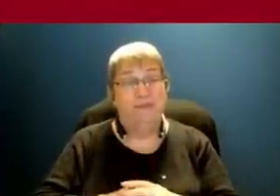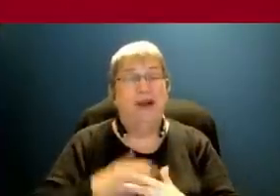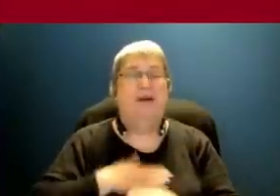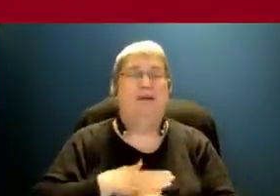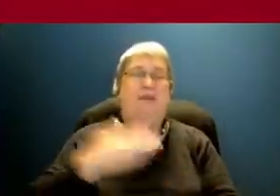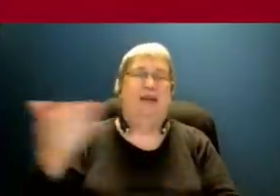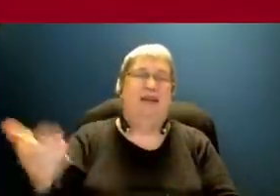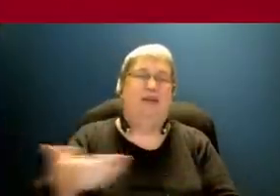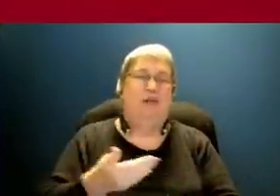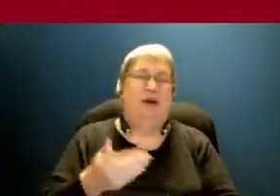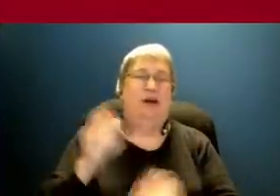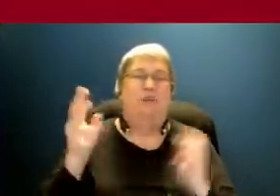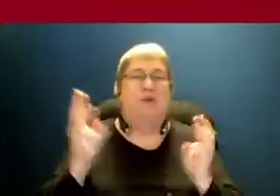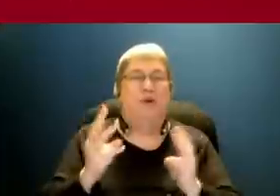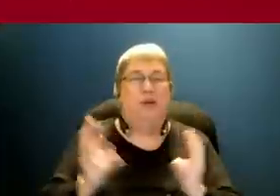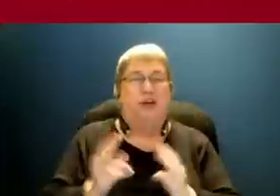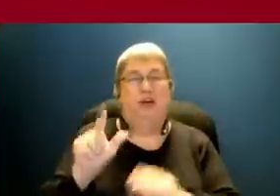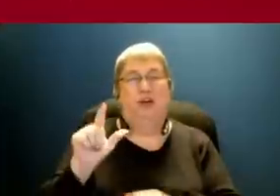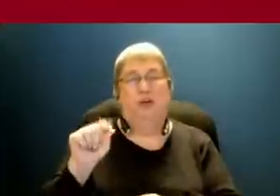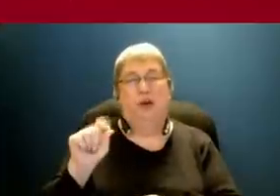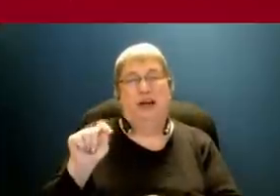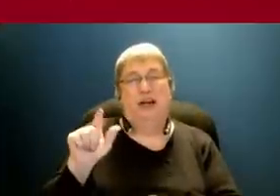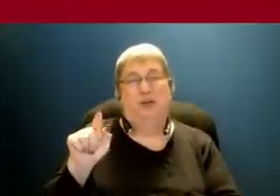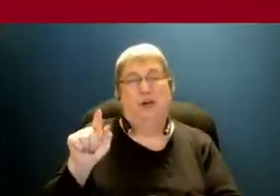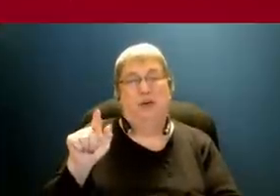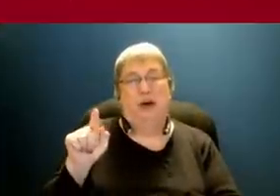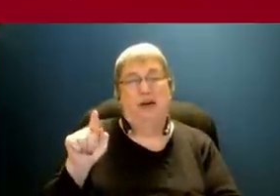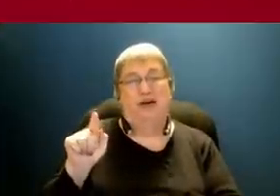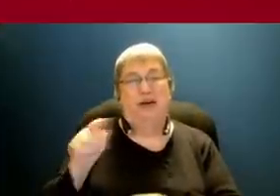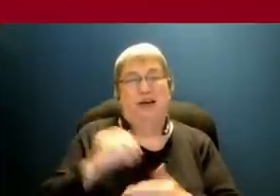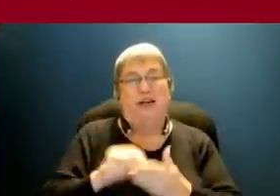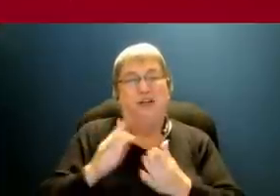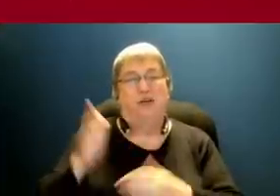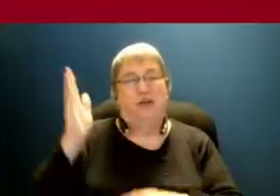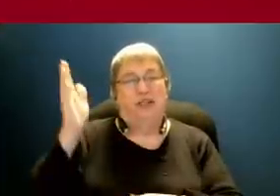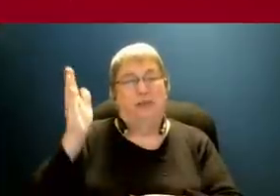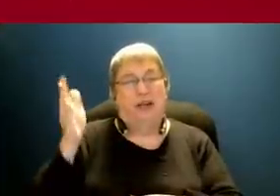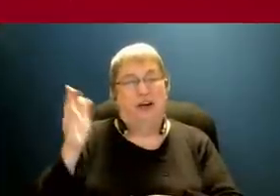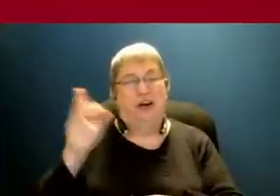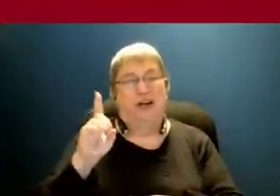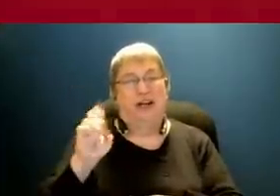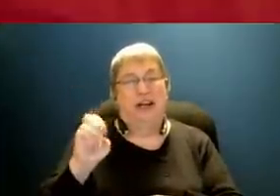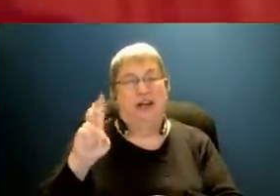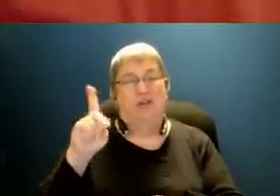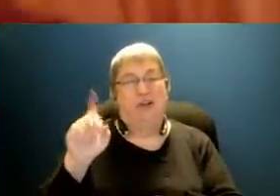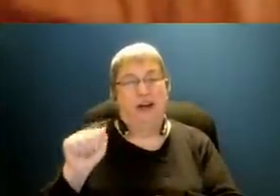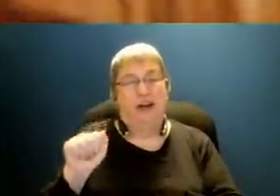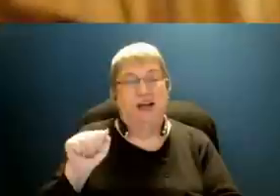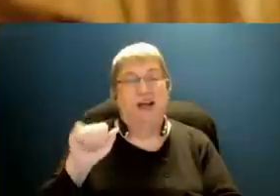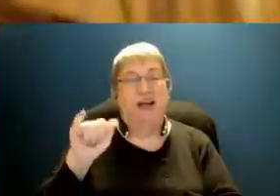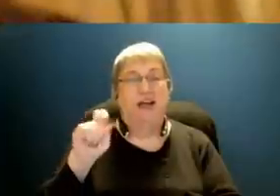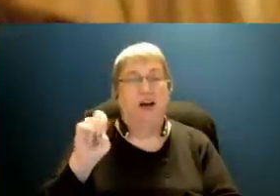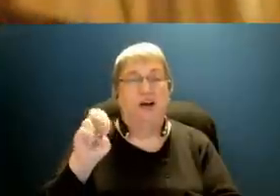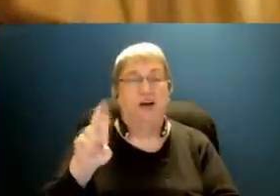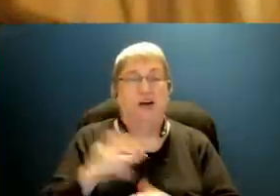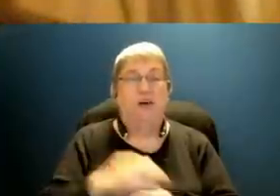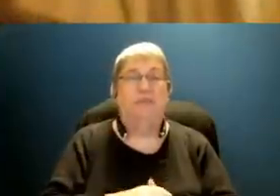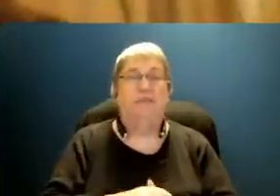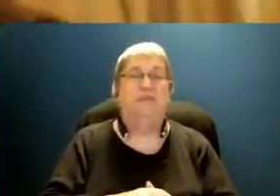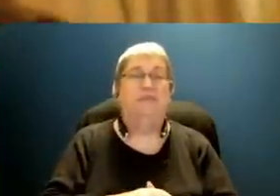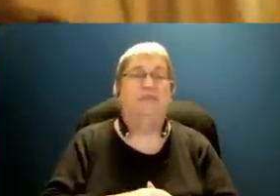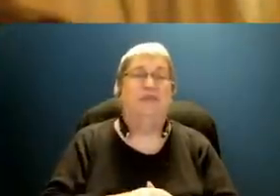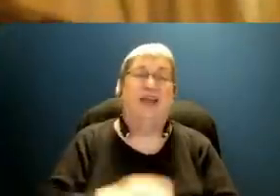your winter 2021 virtual commencement student speaker, Deirdre Jonker. Greetings,